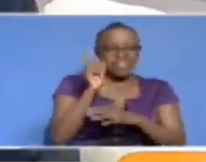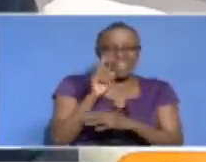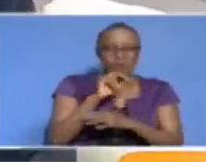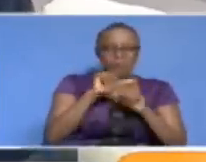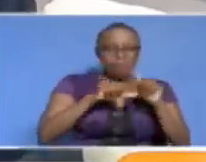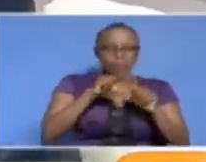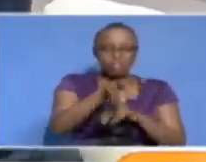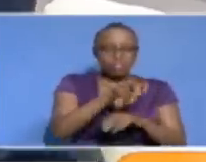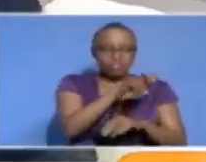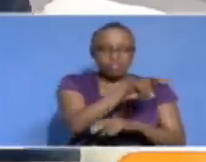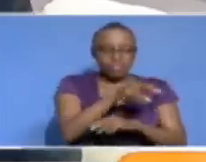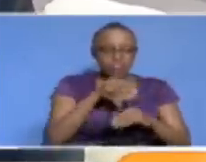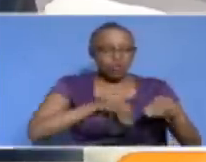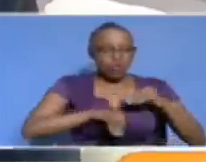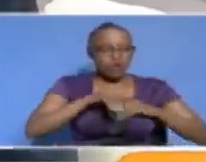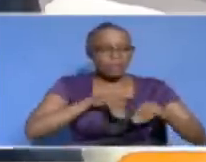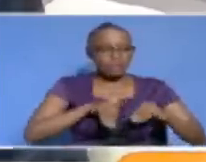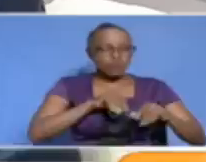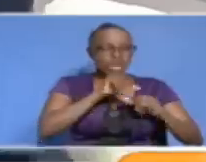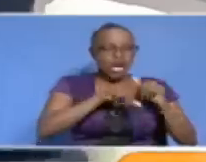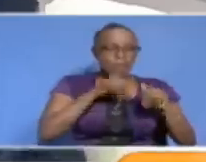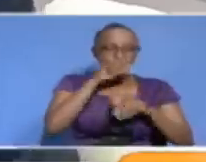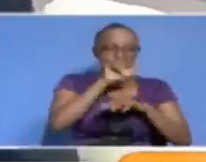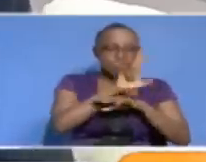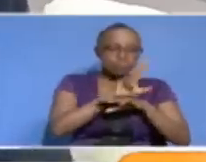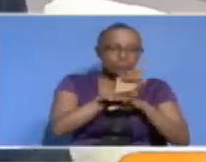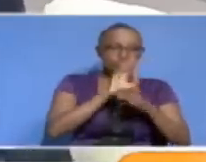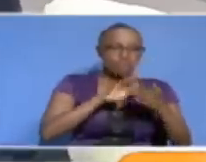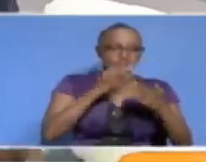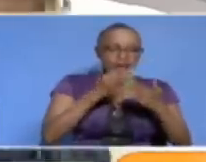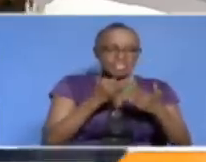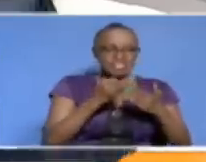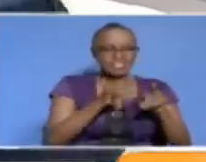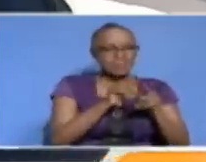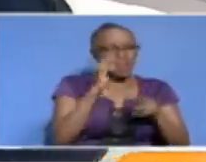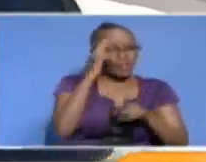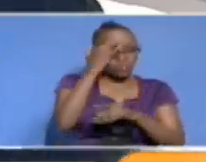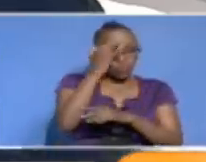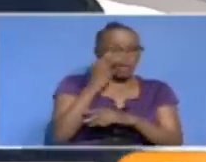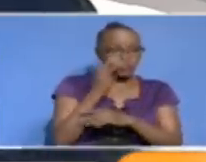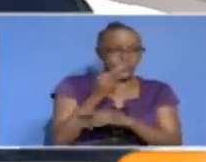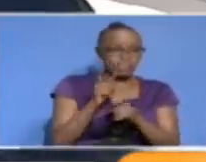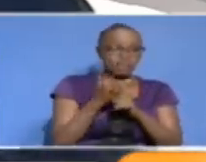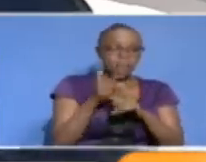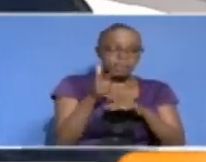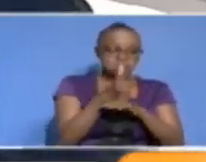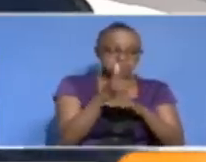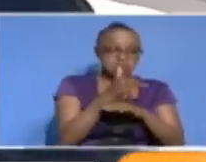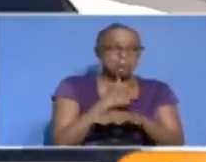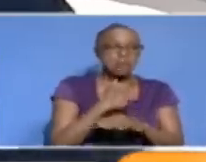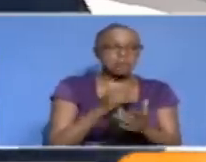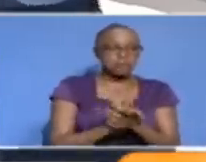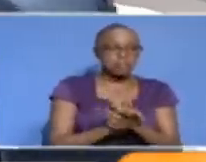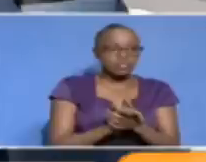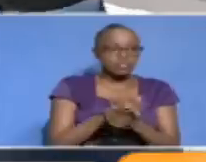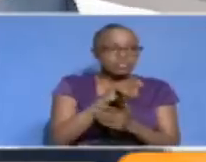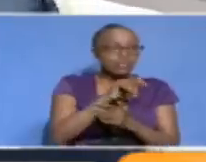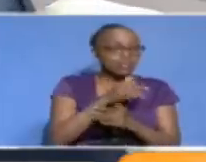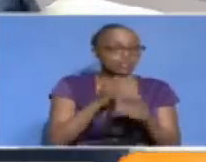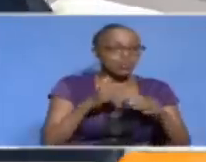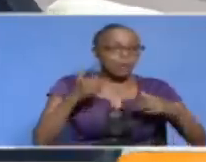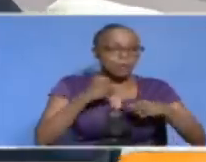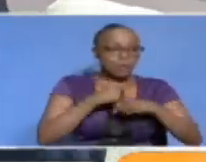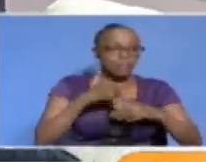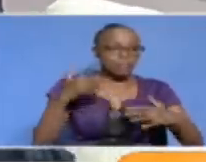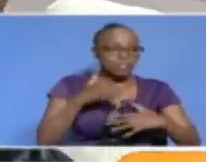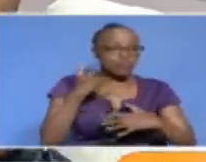stealing, about corruption, about misappropriation of funds. That is why you see me recording people. To scare them away.